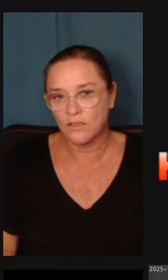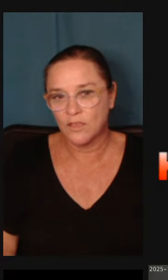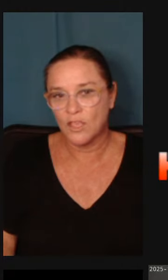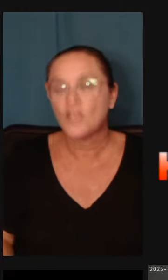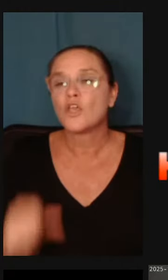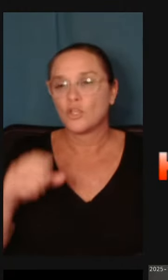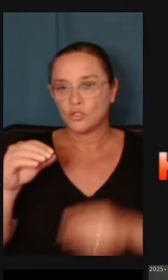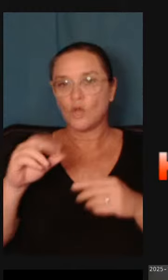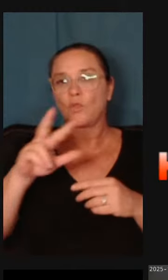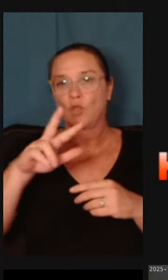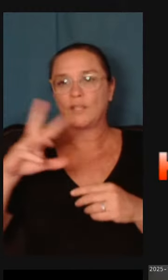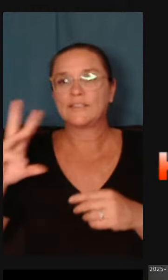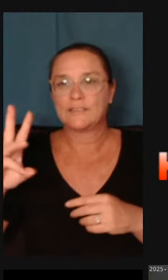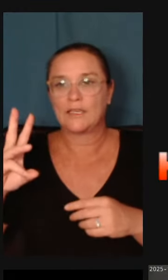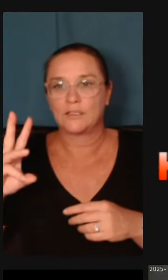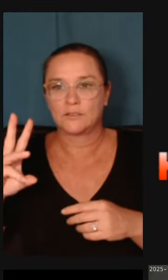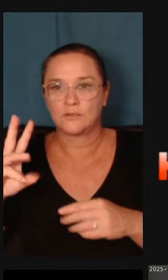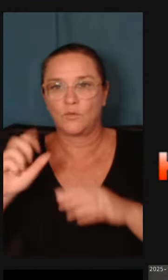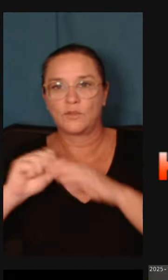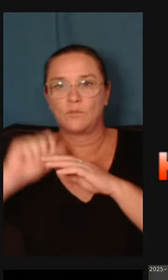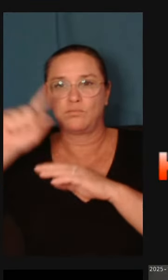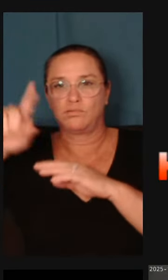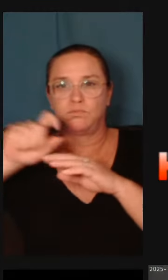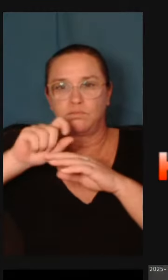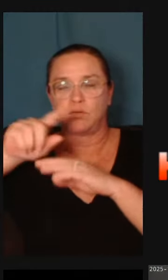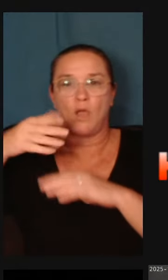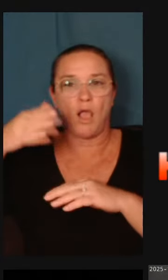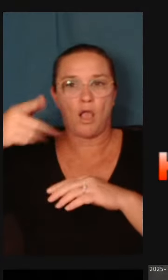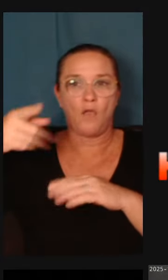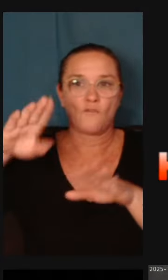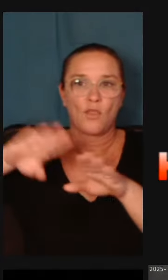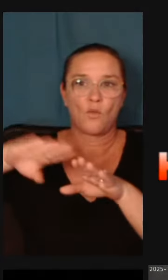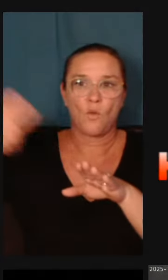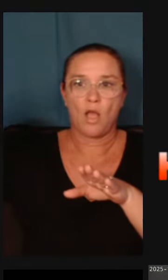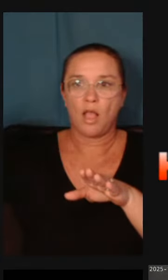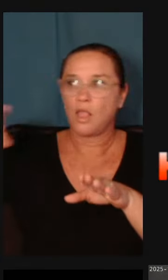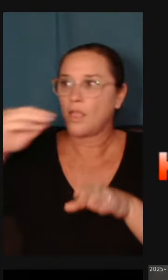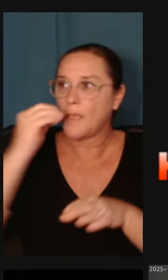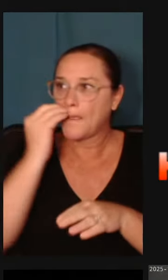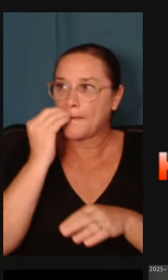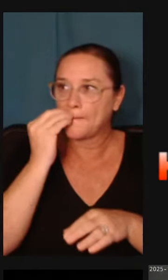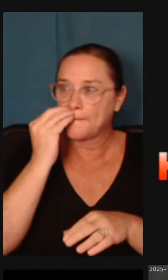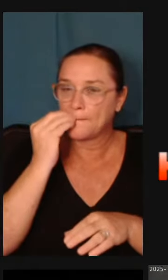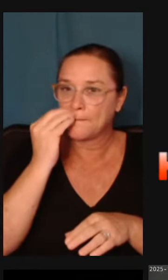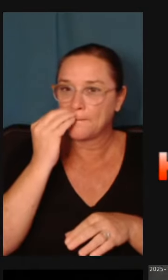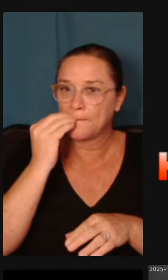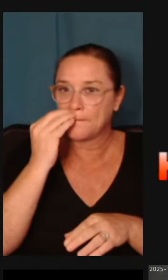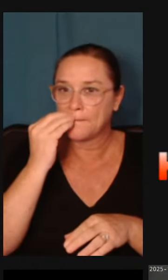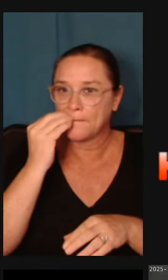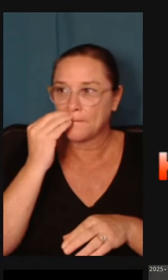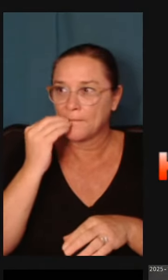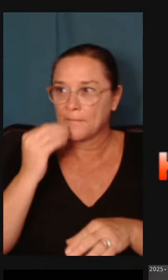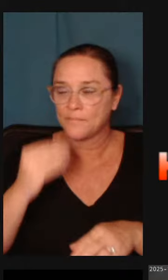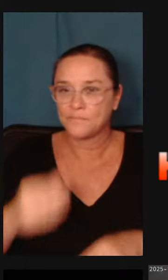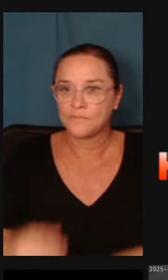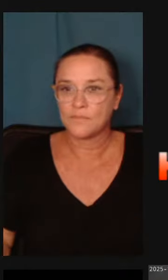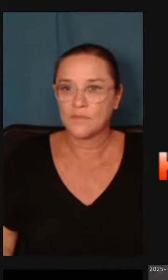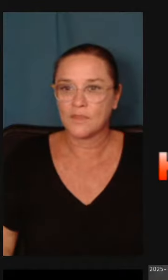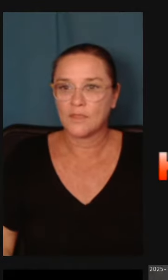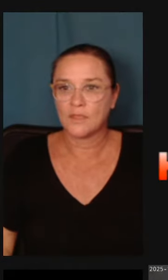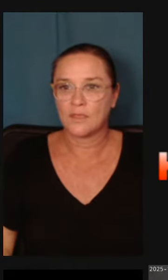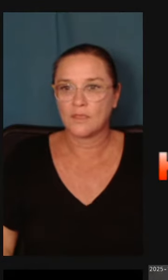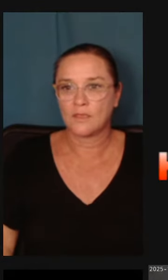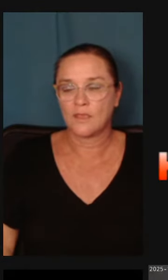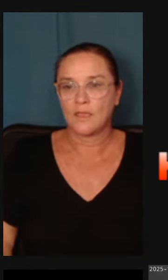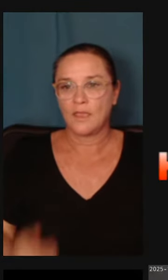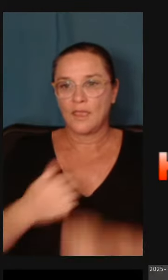lava on there. Yeah. Yeah. It's been a while. Yeah. Right. And for it just to be that hot still and coming down, everybody always